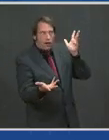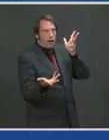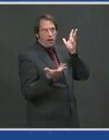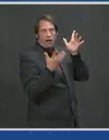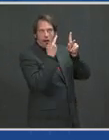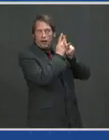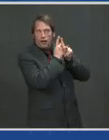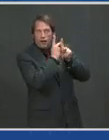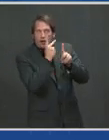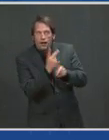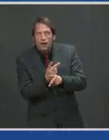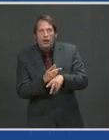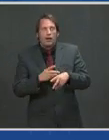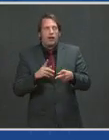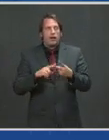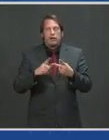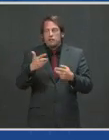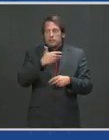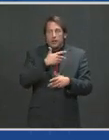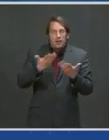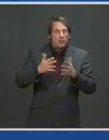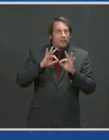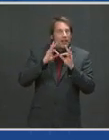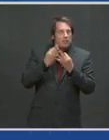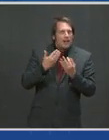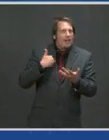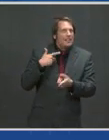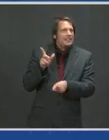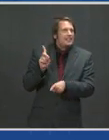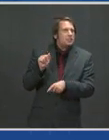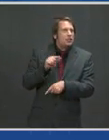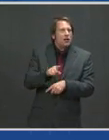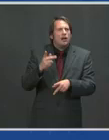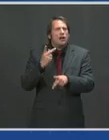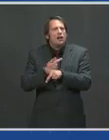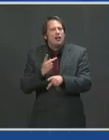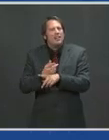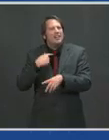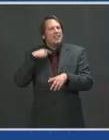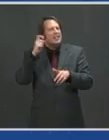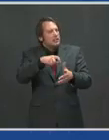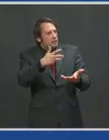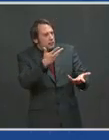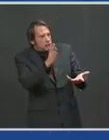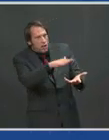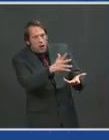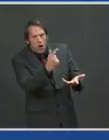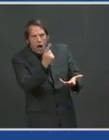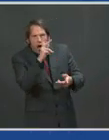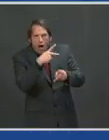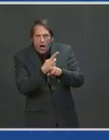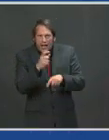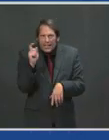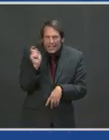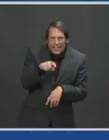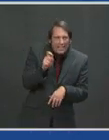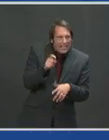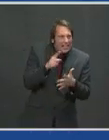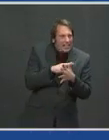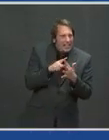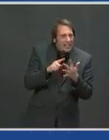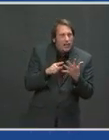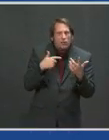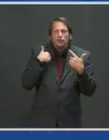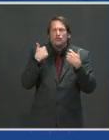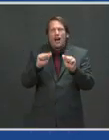disability. Ask them what sort of infrastructure they need to build a little better life, to be able to breathe a little bit.